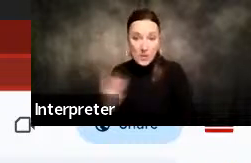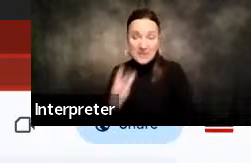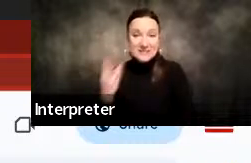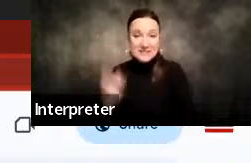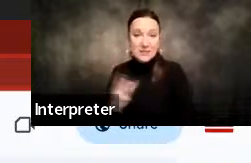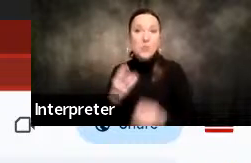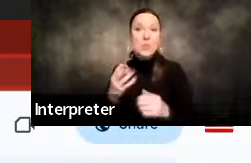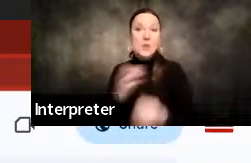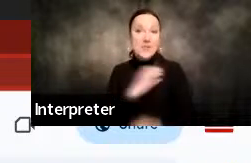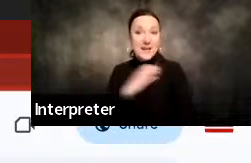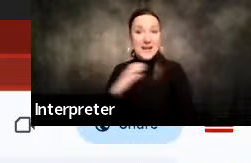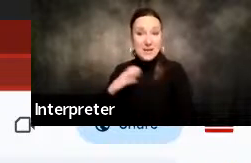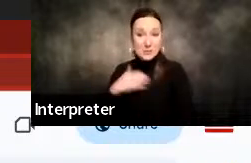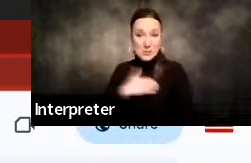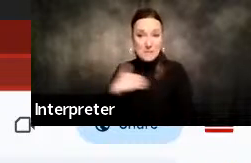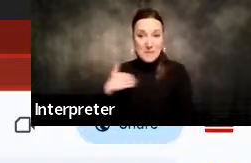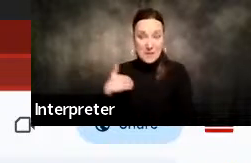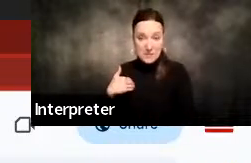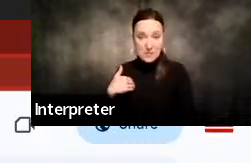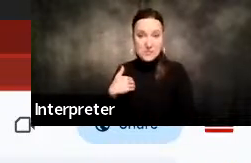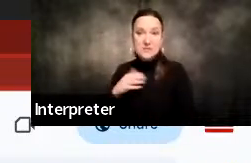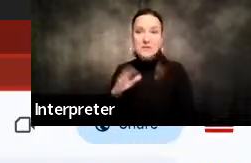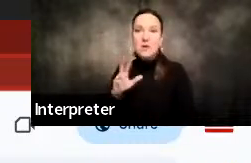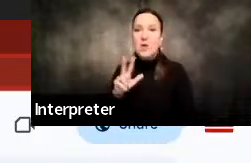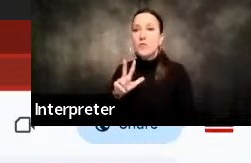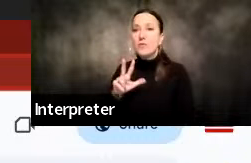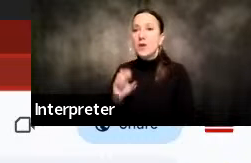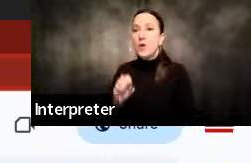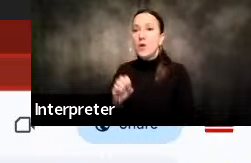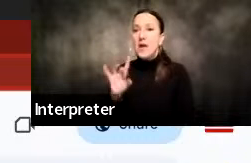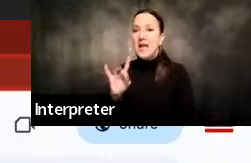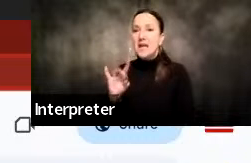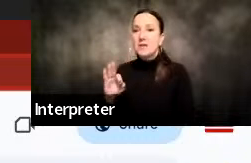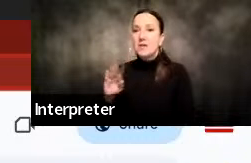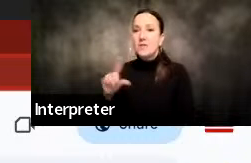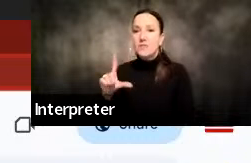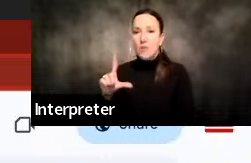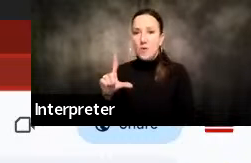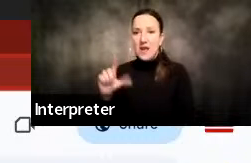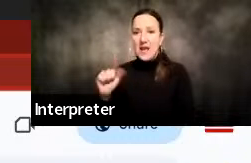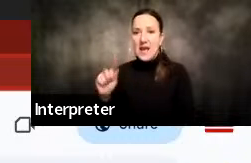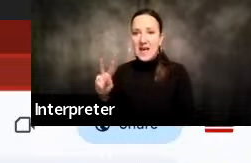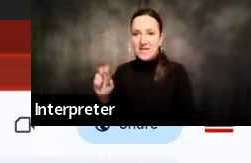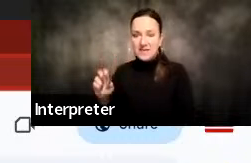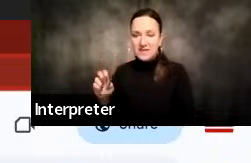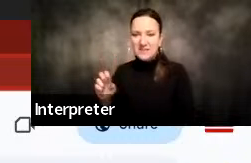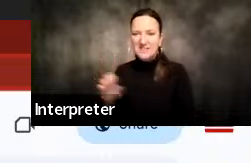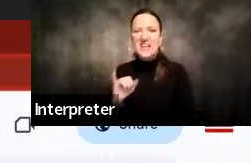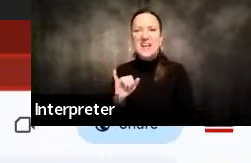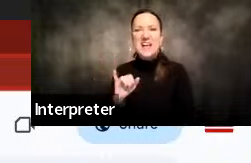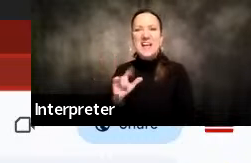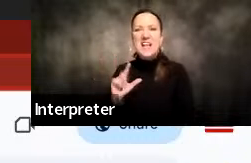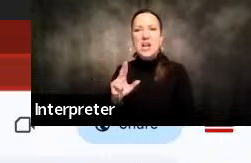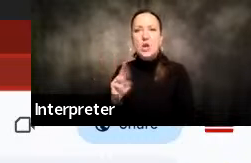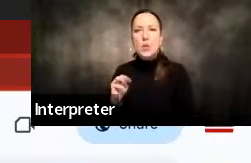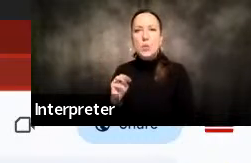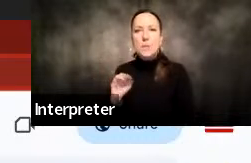council member. The address for that is 308 Florida Avenue at Illuminations Incorporated.